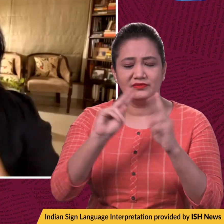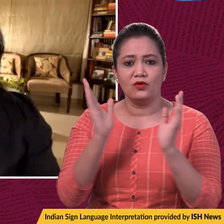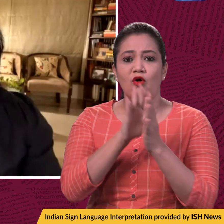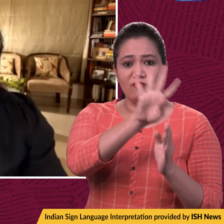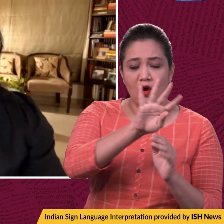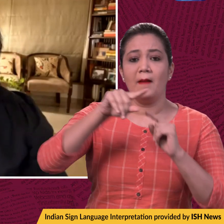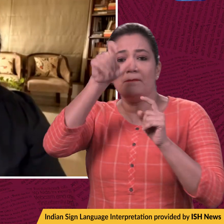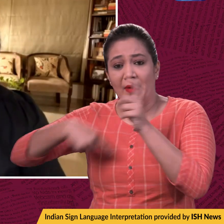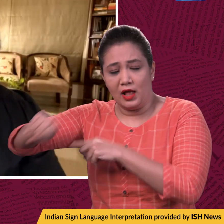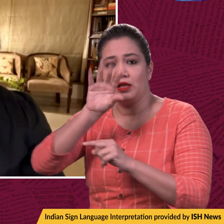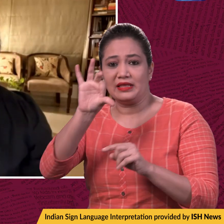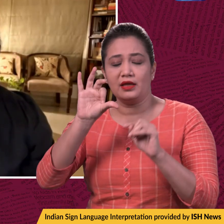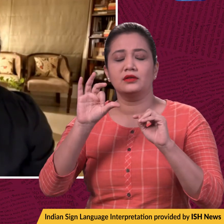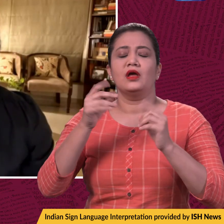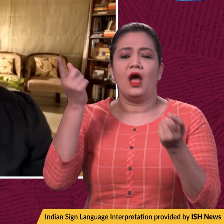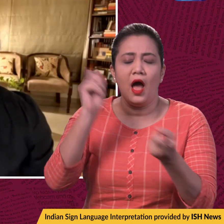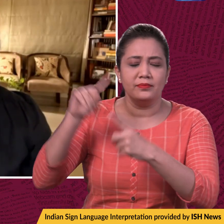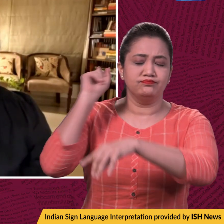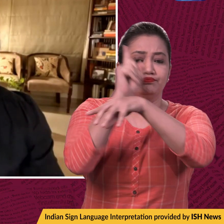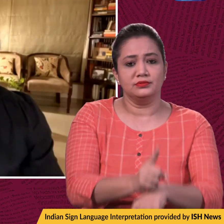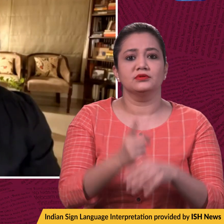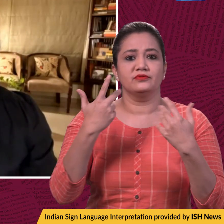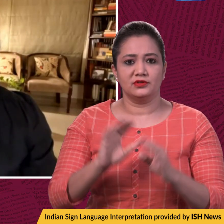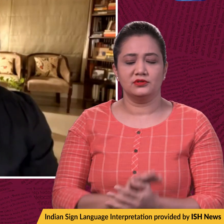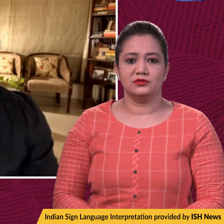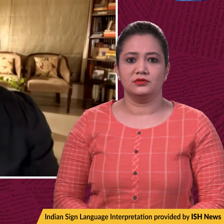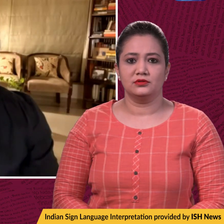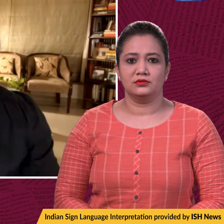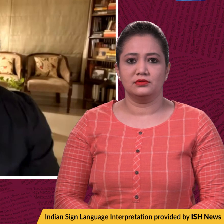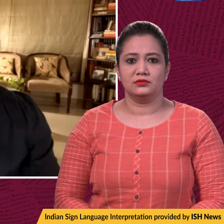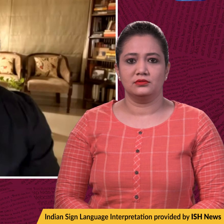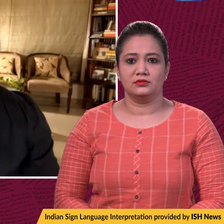and 9 other passengers, met with a tragic incident